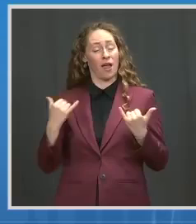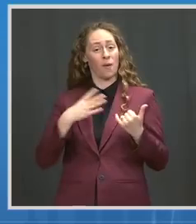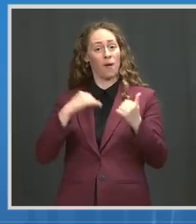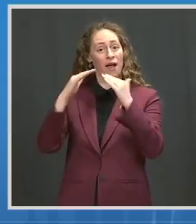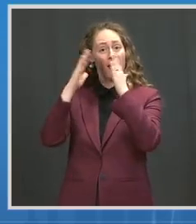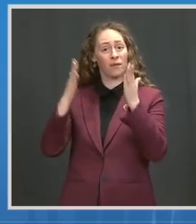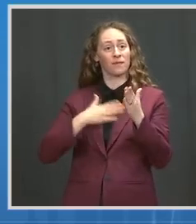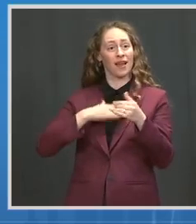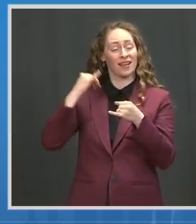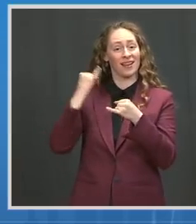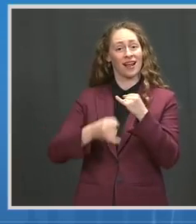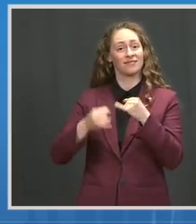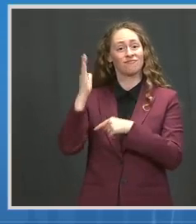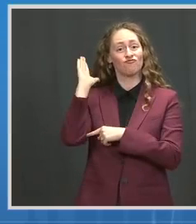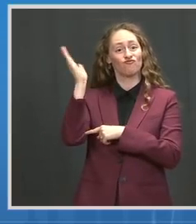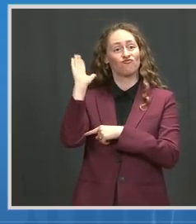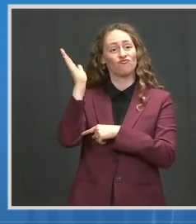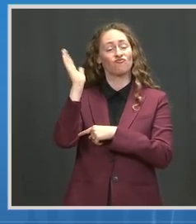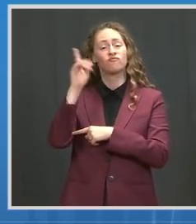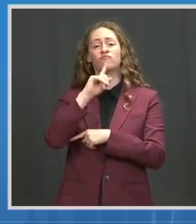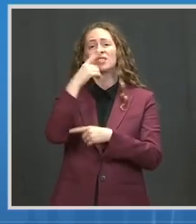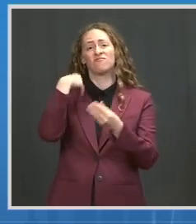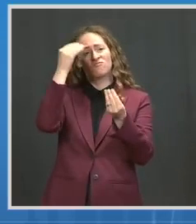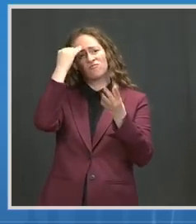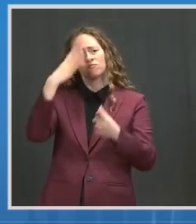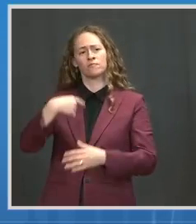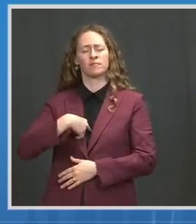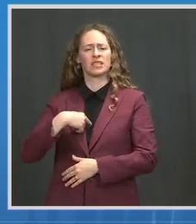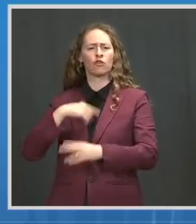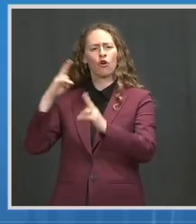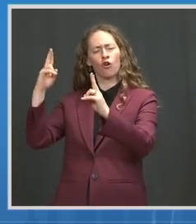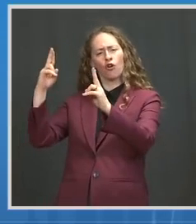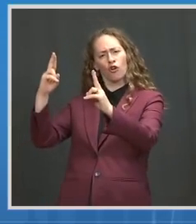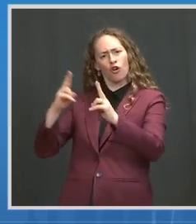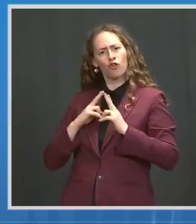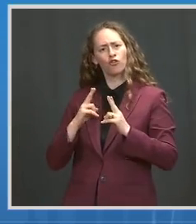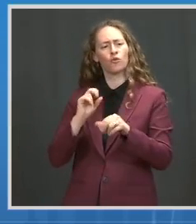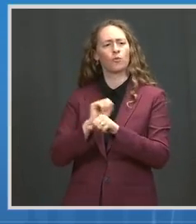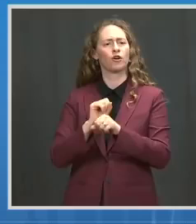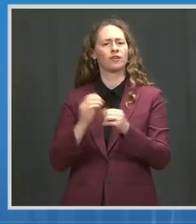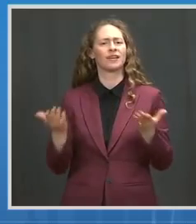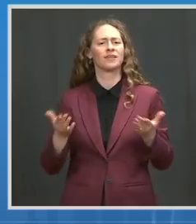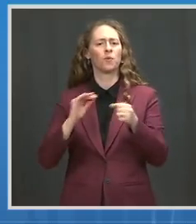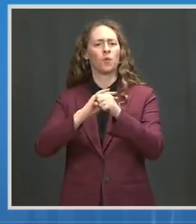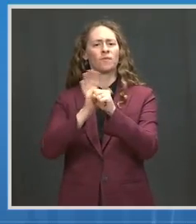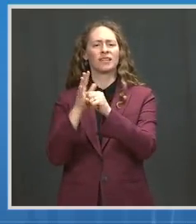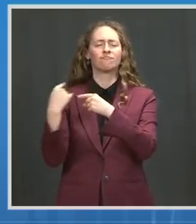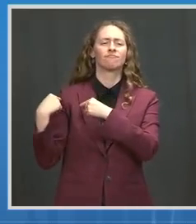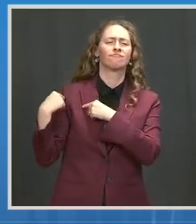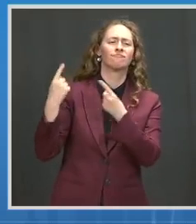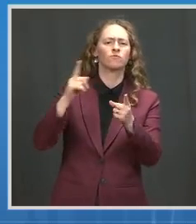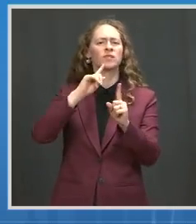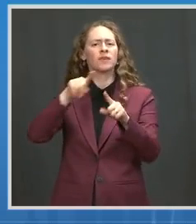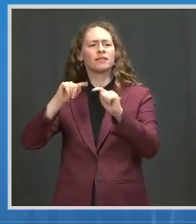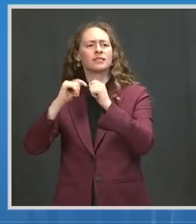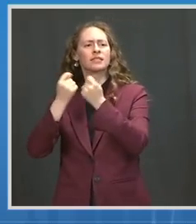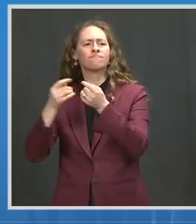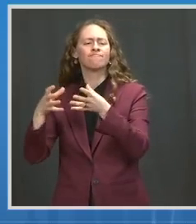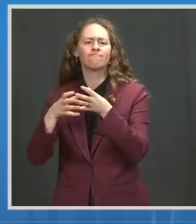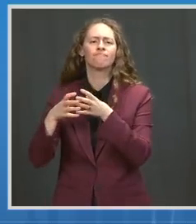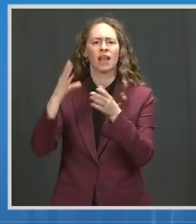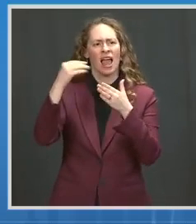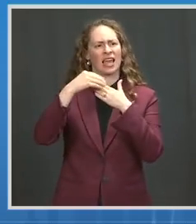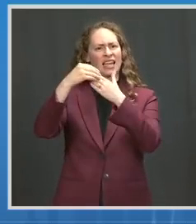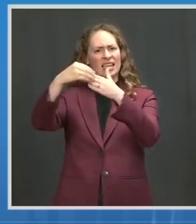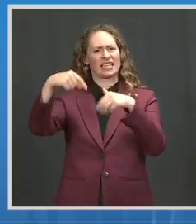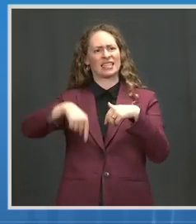President's COVID response team, but to be able to help lead these briefings. We've aimed to follow the example of the